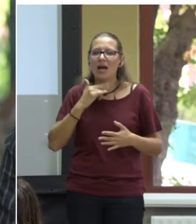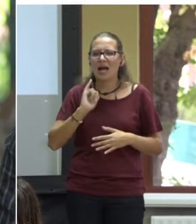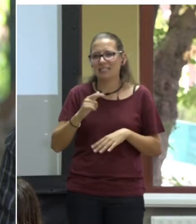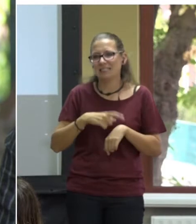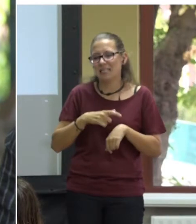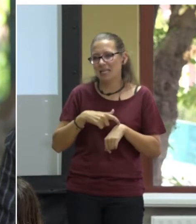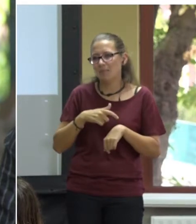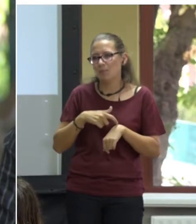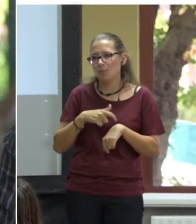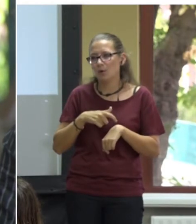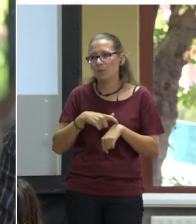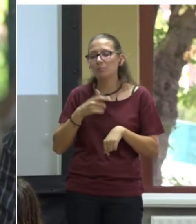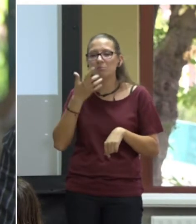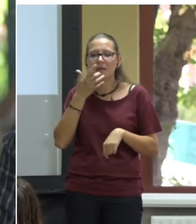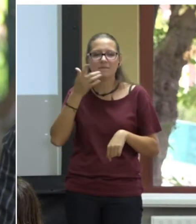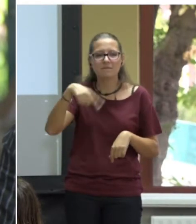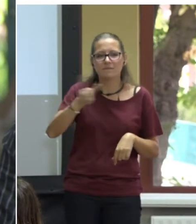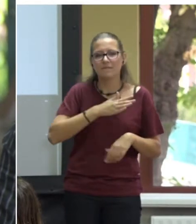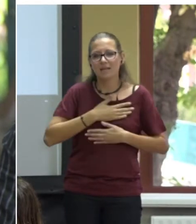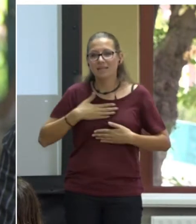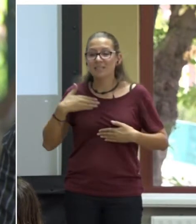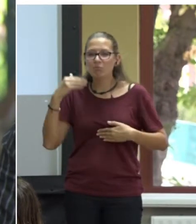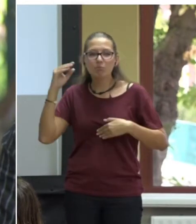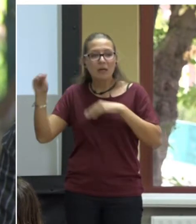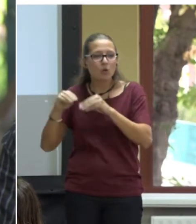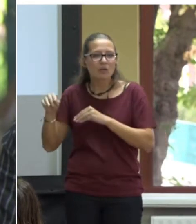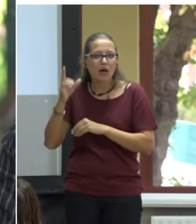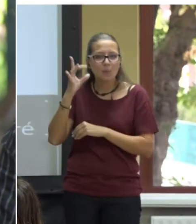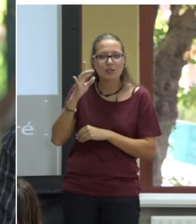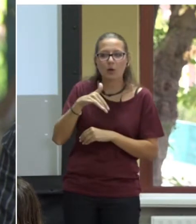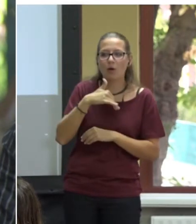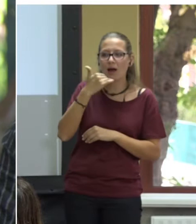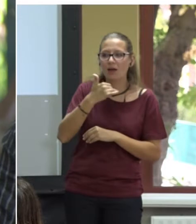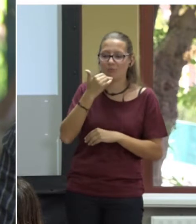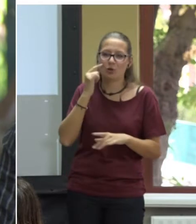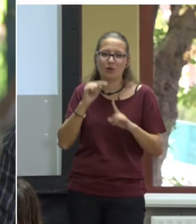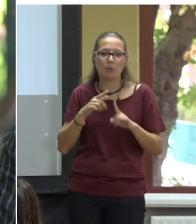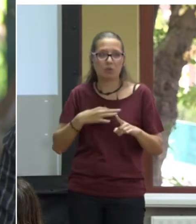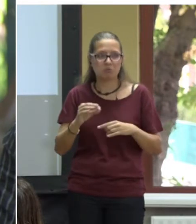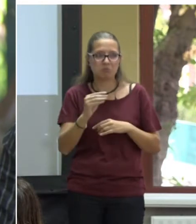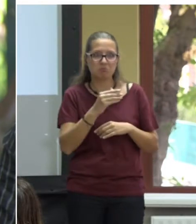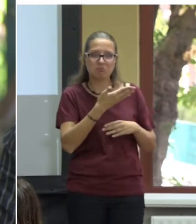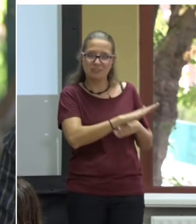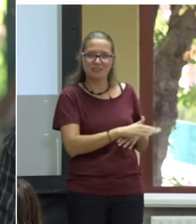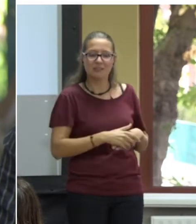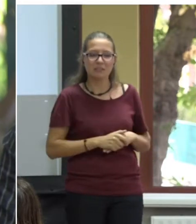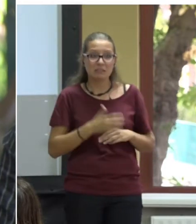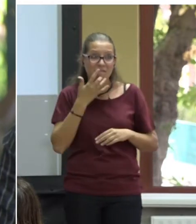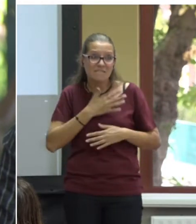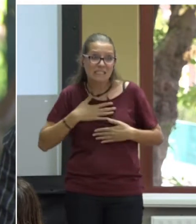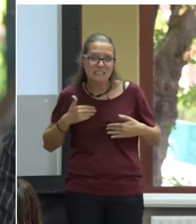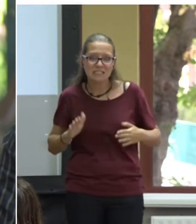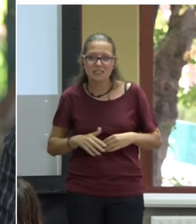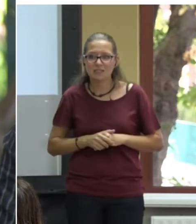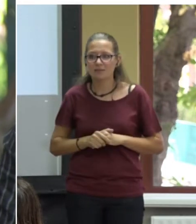projects that are being presented, but we do still have a few minutes in case you want to ask questions to our speakers.